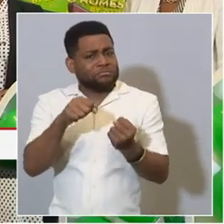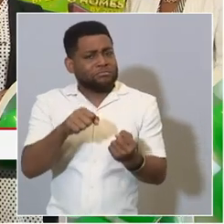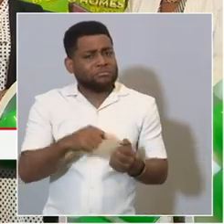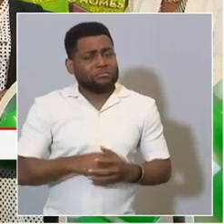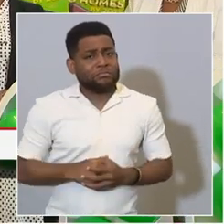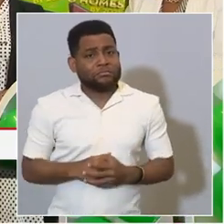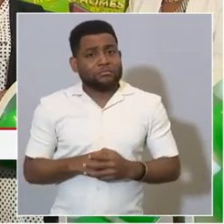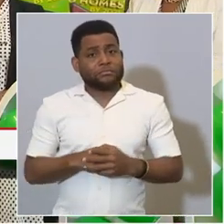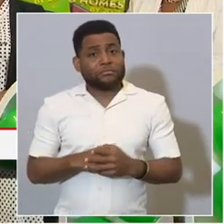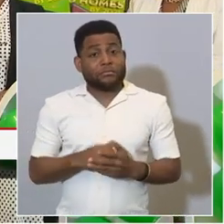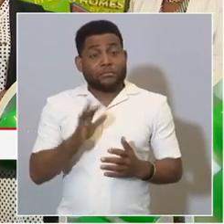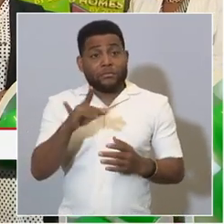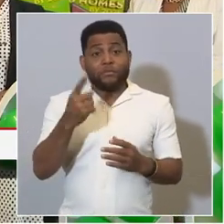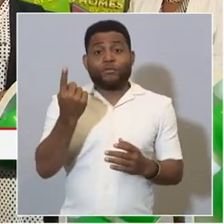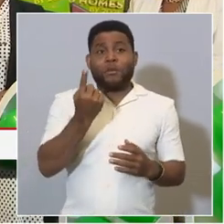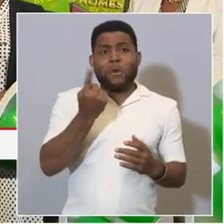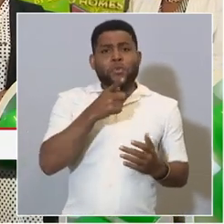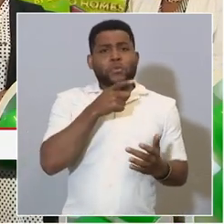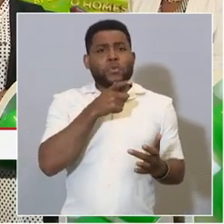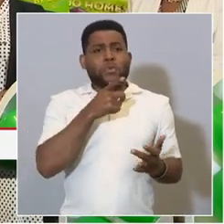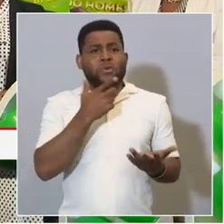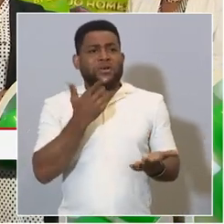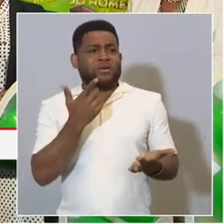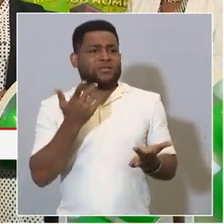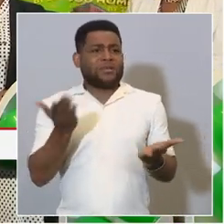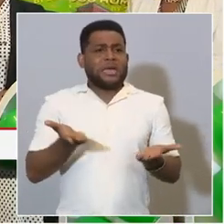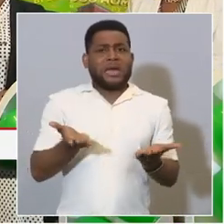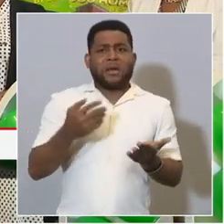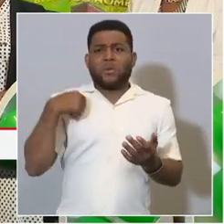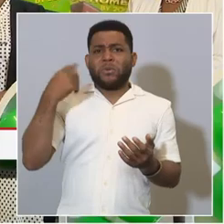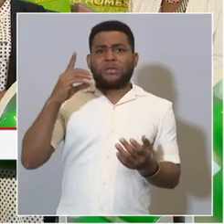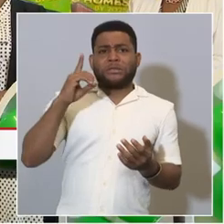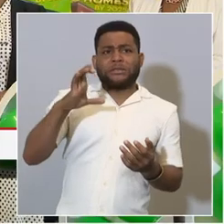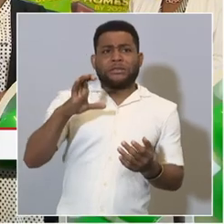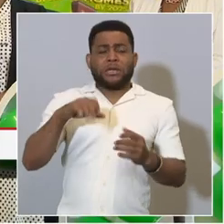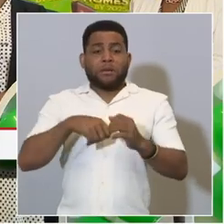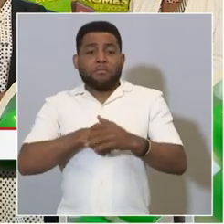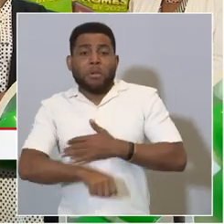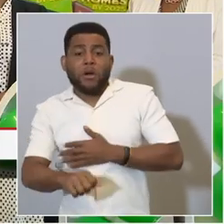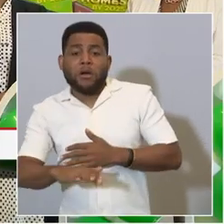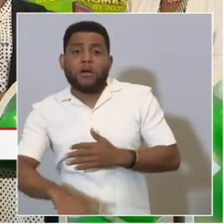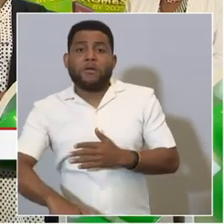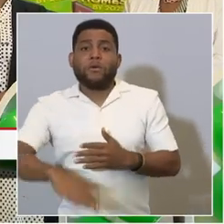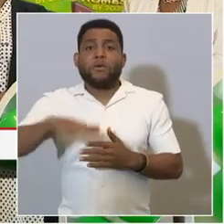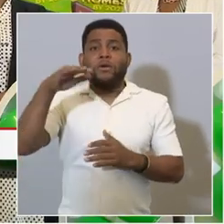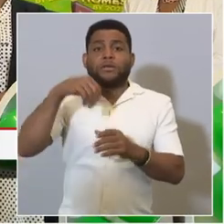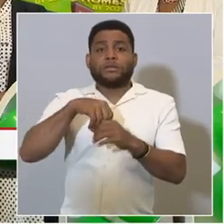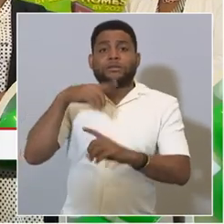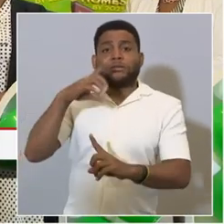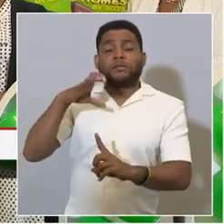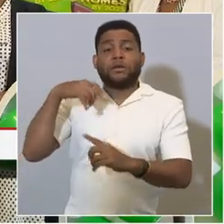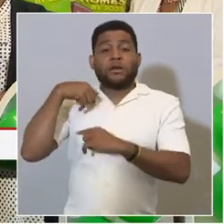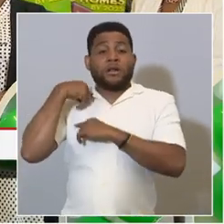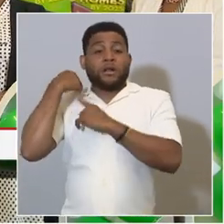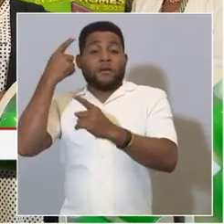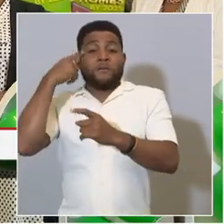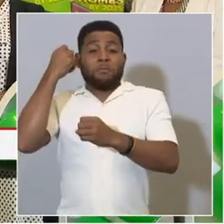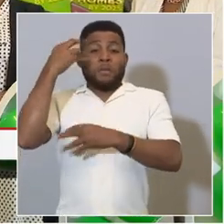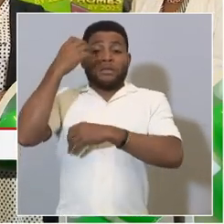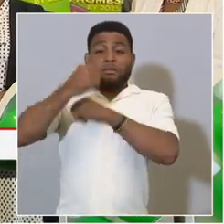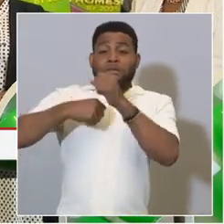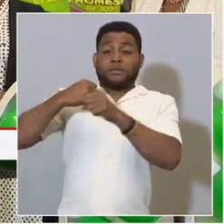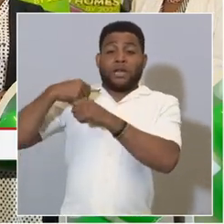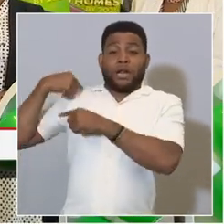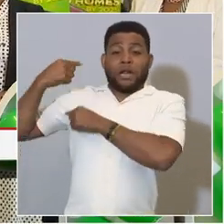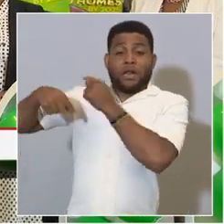generations to be able to focus on that goal makes me feel even better as a fellow native Washingtonian. So again, I wanted to be here this morning to celebrate this